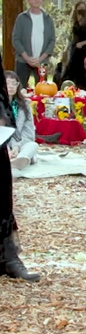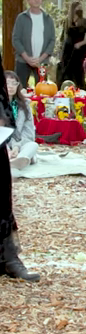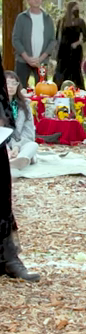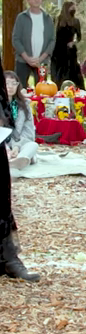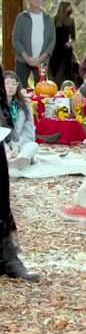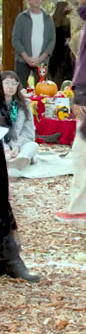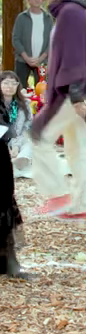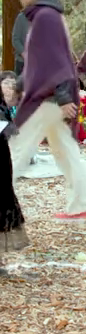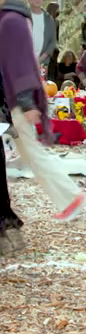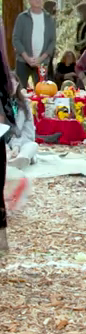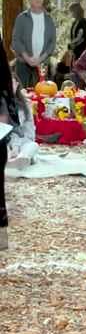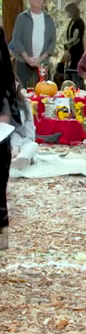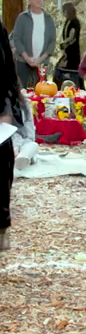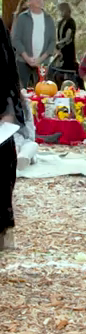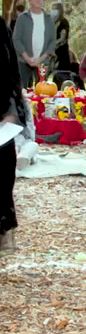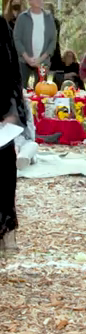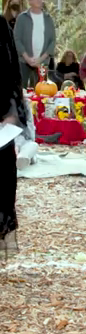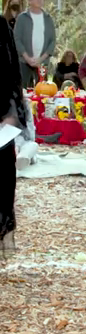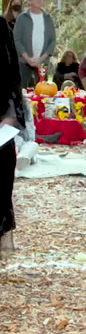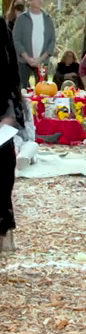Tigre Bailando,